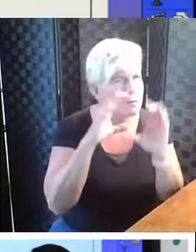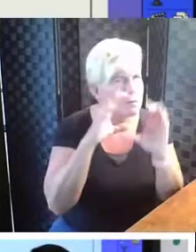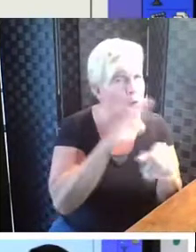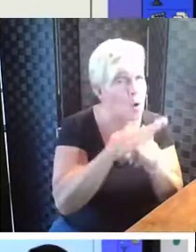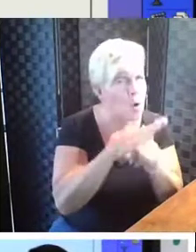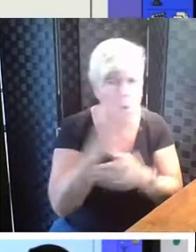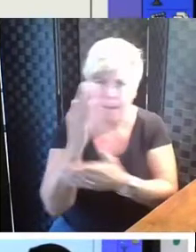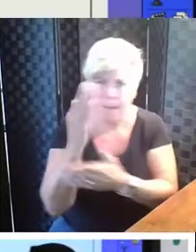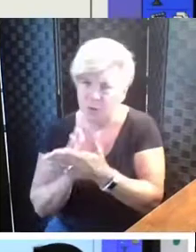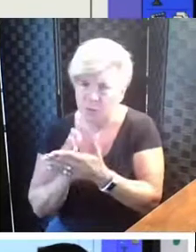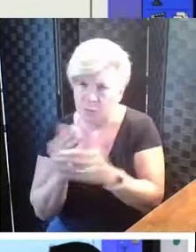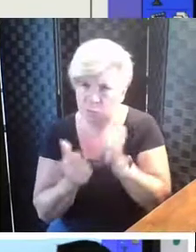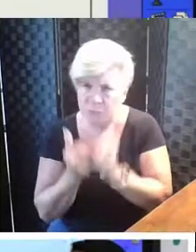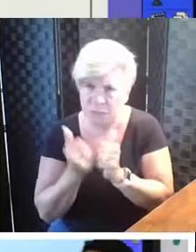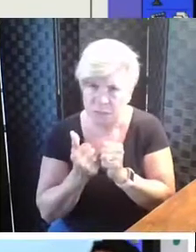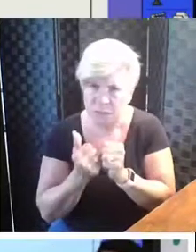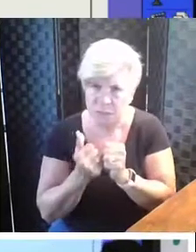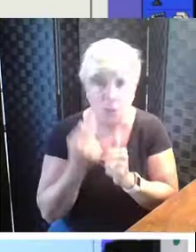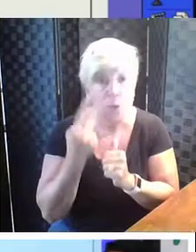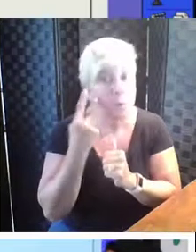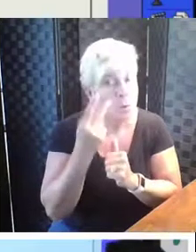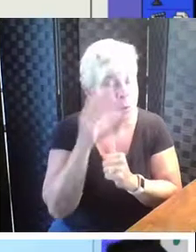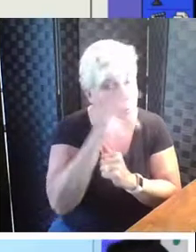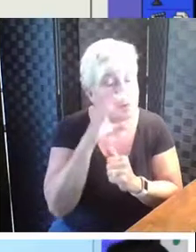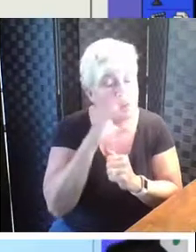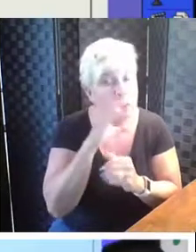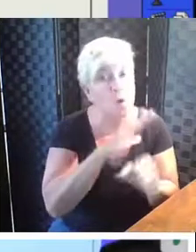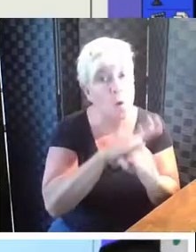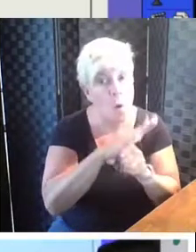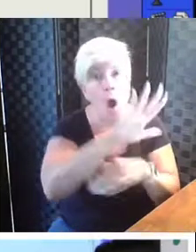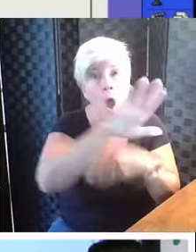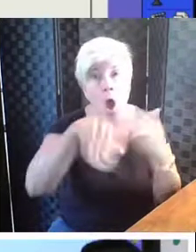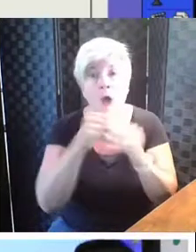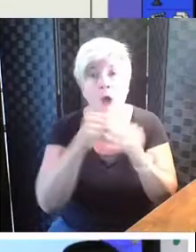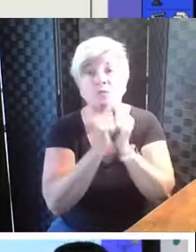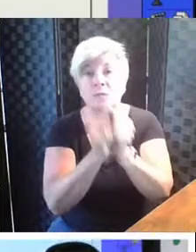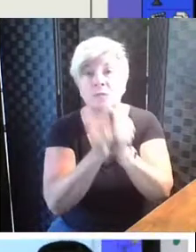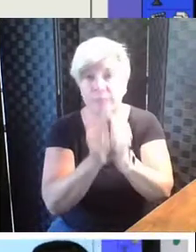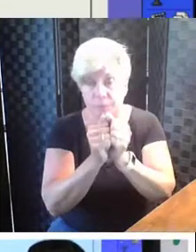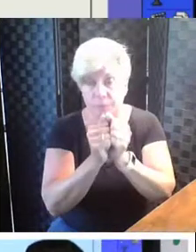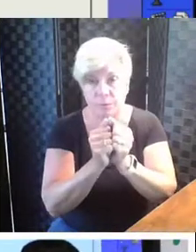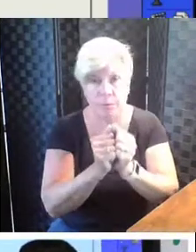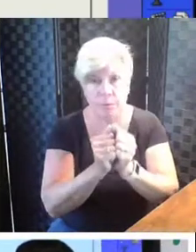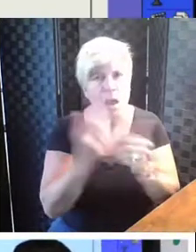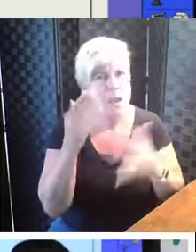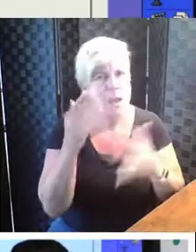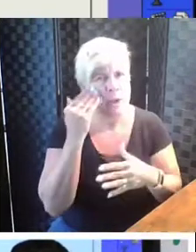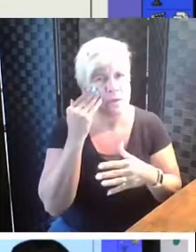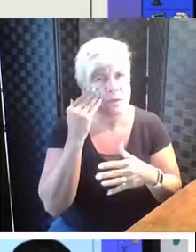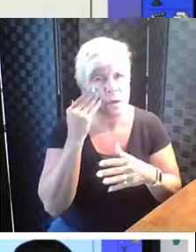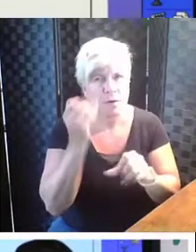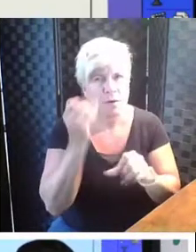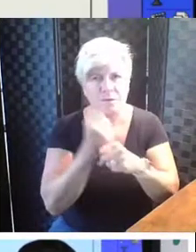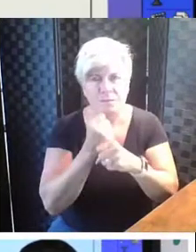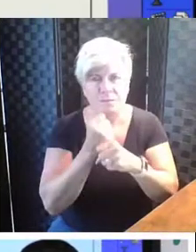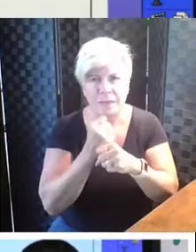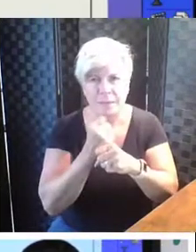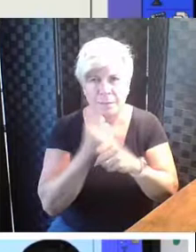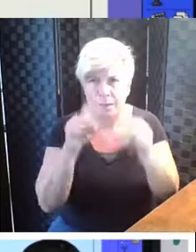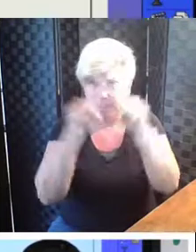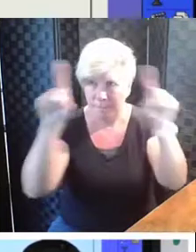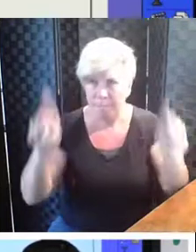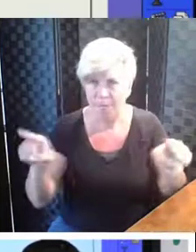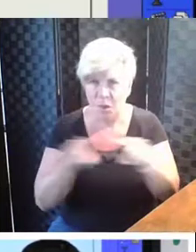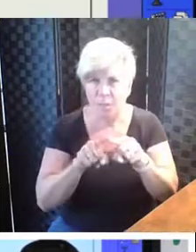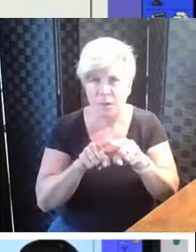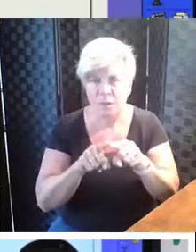here? We're looking for the whole all together. So I already know that if I create my bar model,